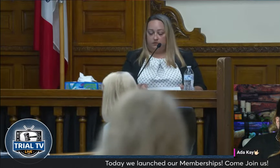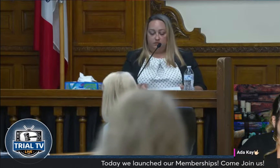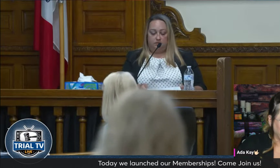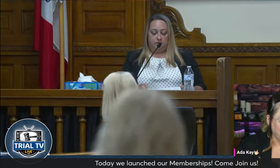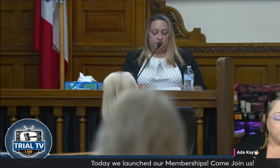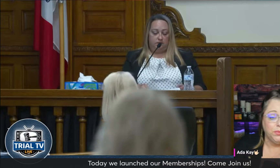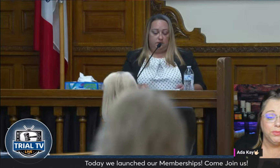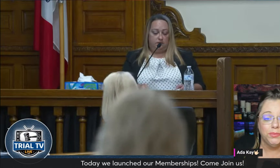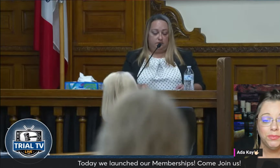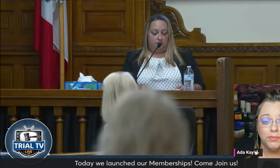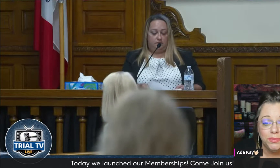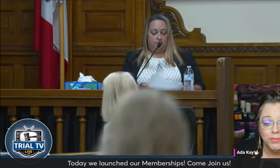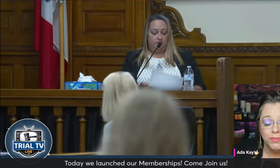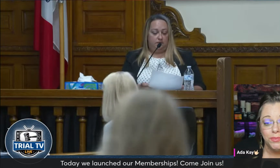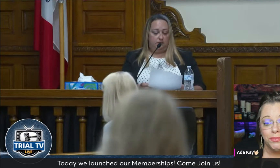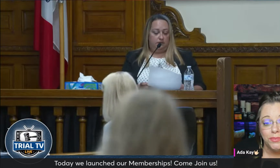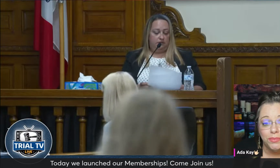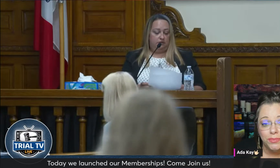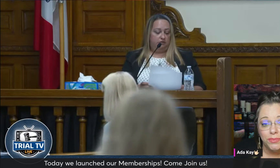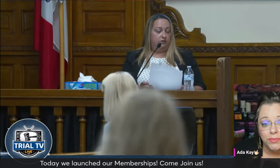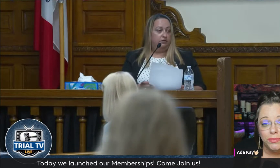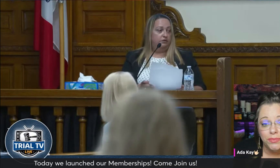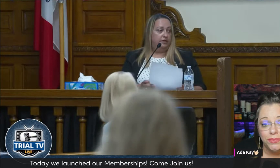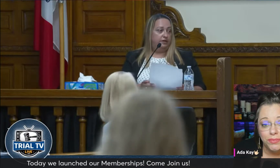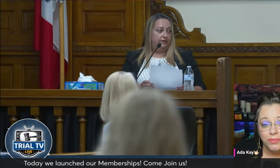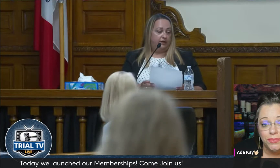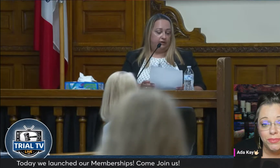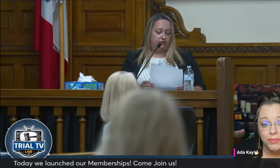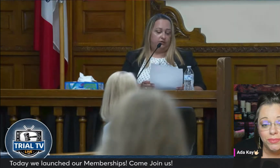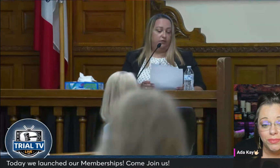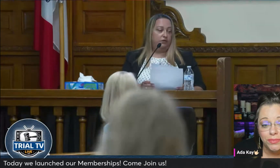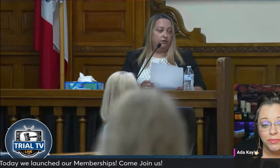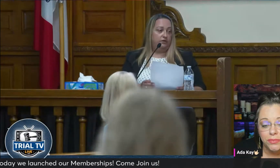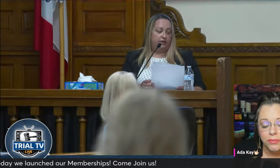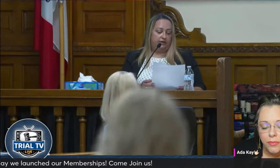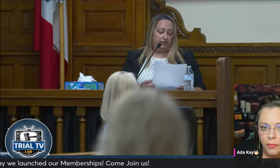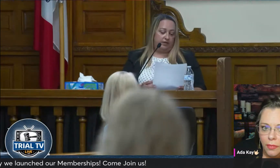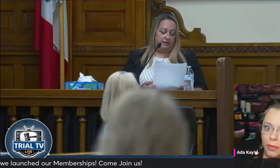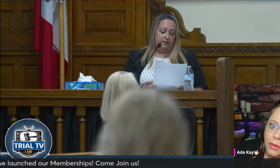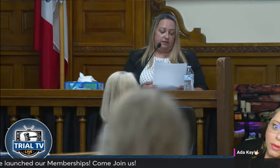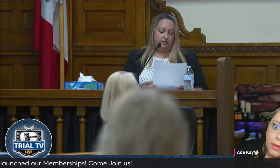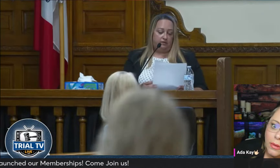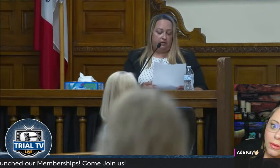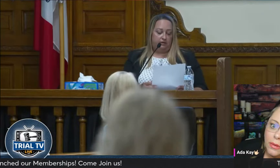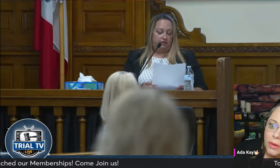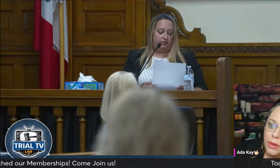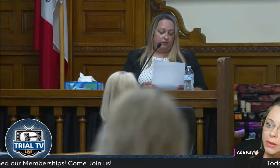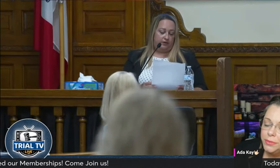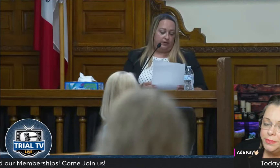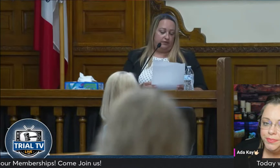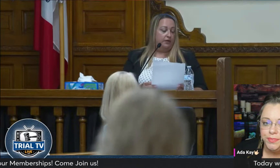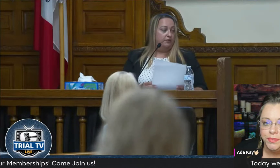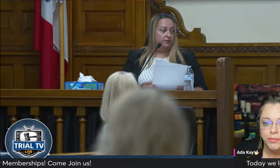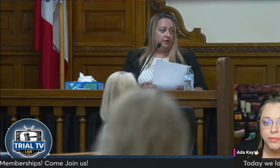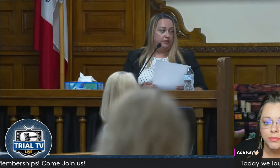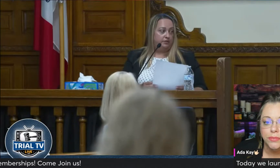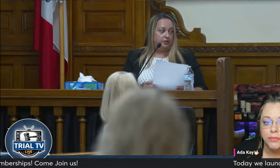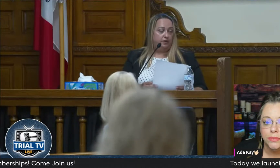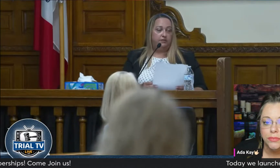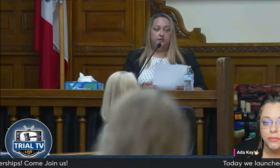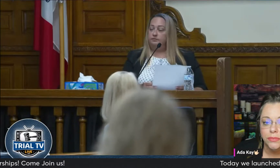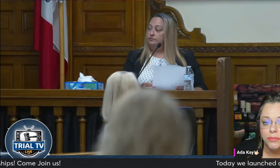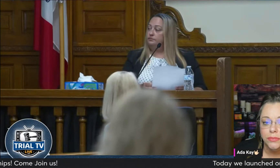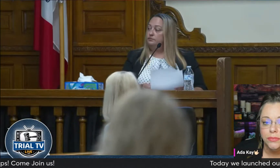find in the swab? So there is no DNA factors foreign to Tyler Dazey in the profile developed from the